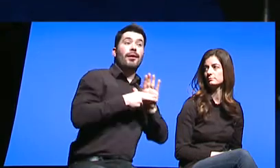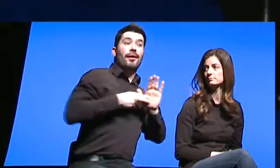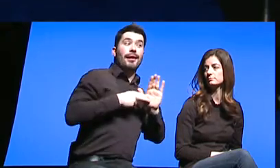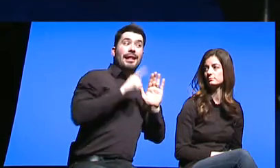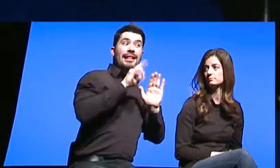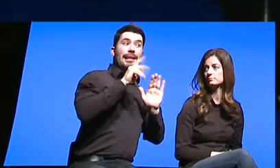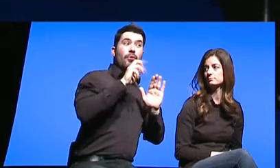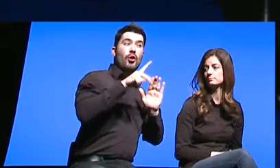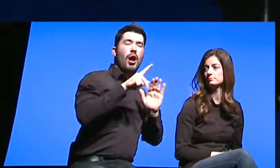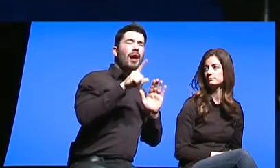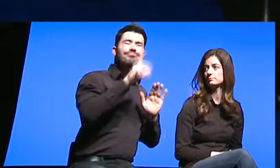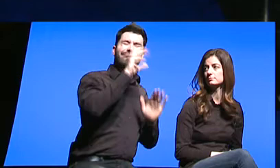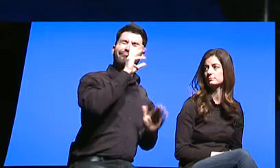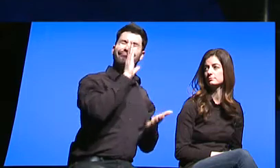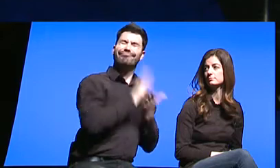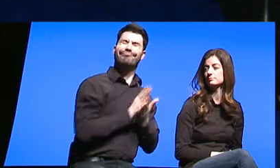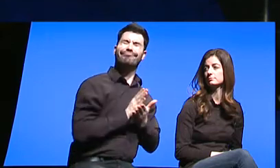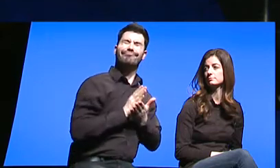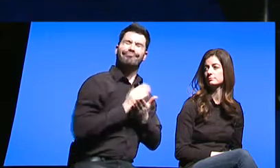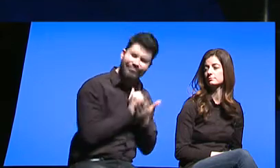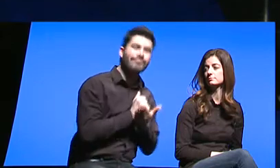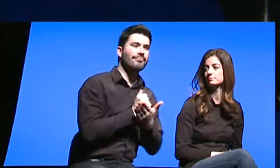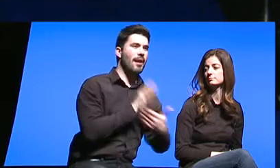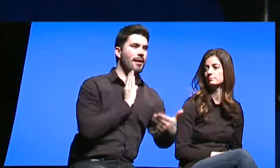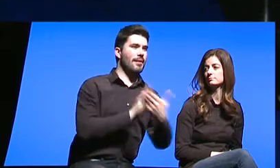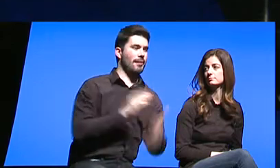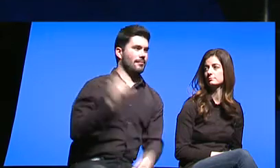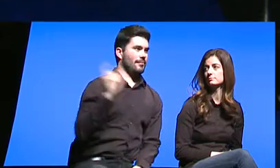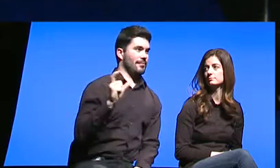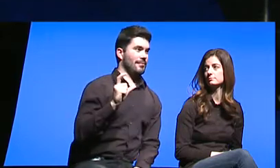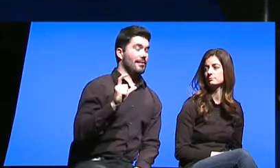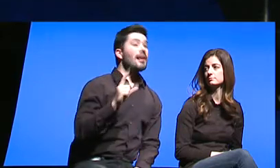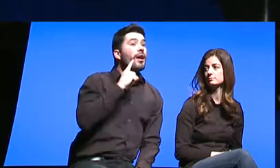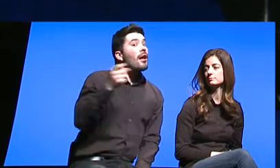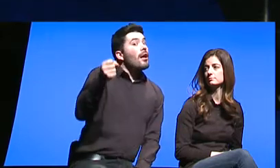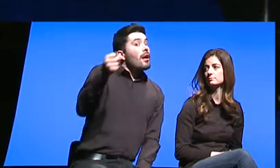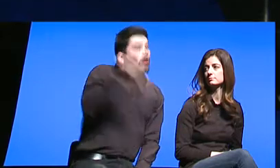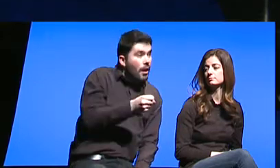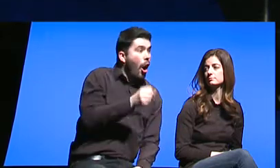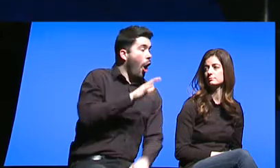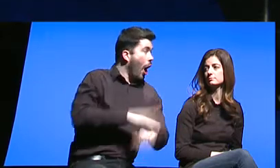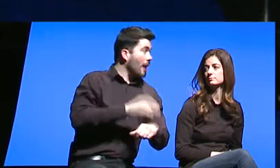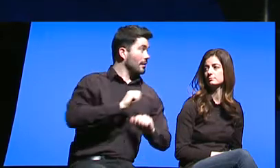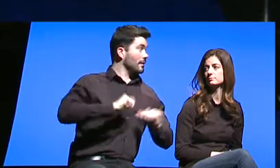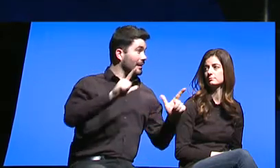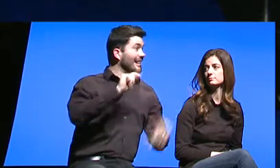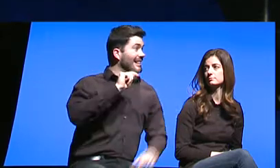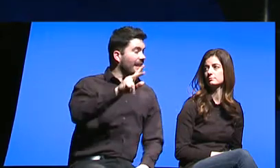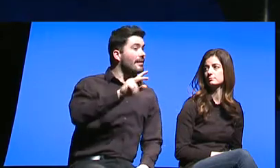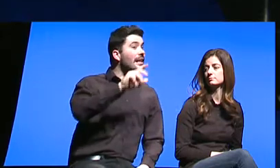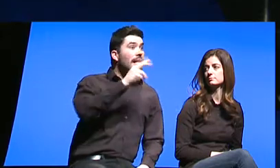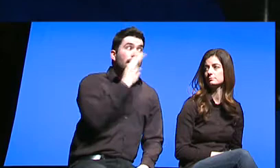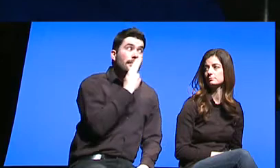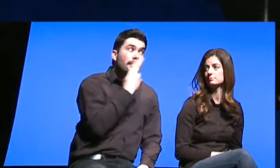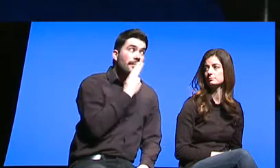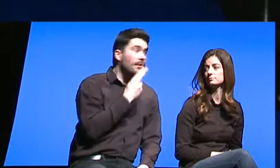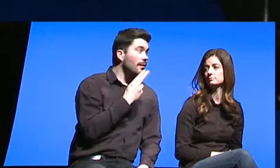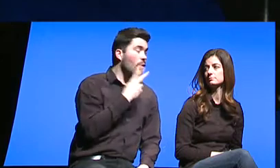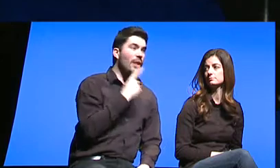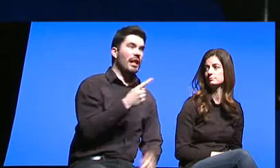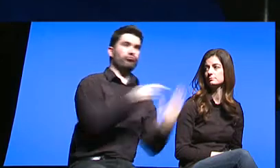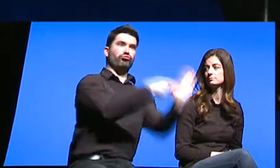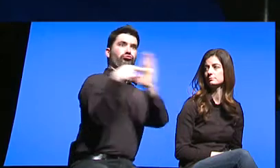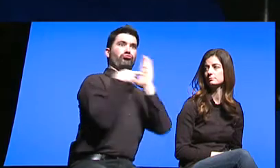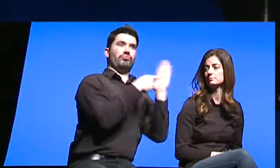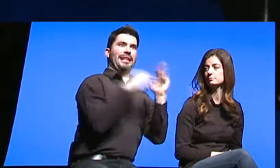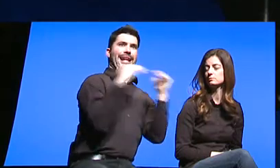is fanatic Islamophobic, who had a Nazi on his show and gave him a platform last night of the alt-right as if he's an equal to